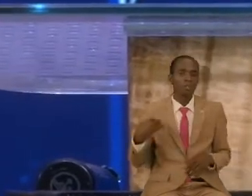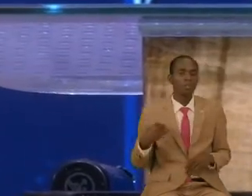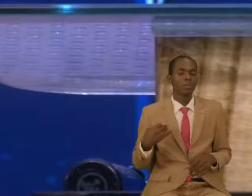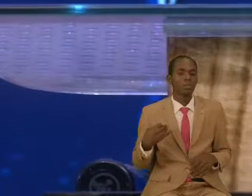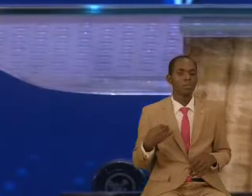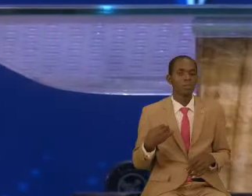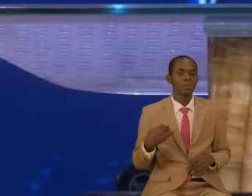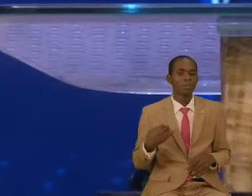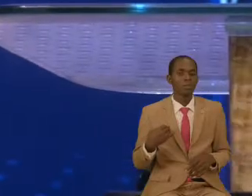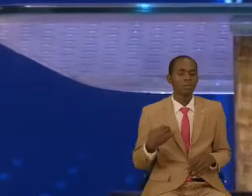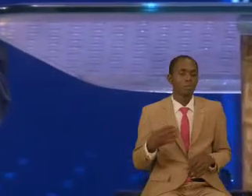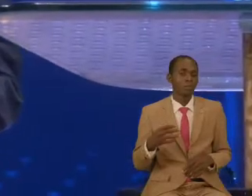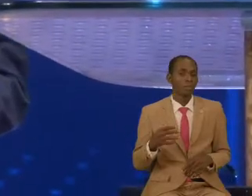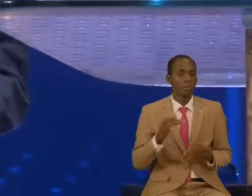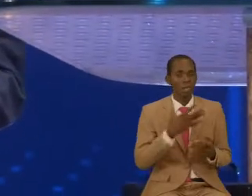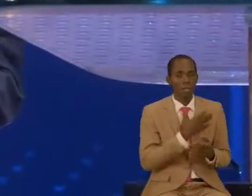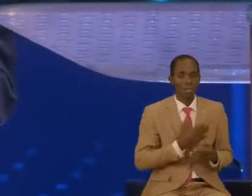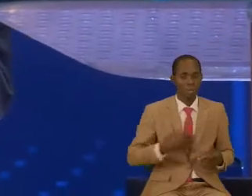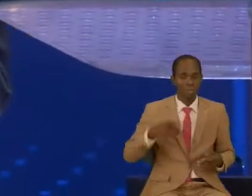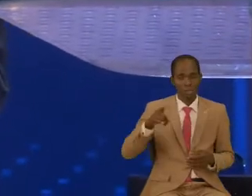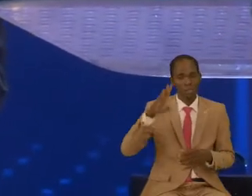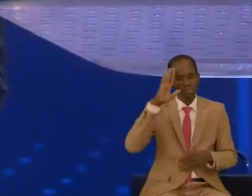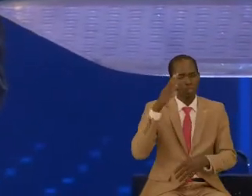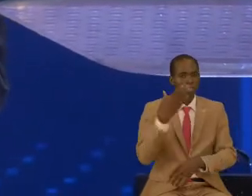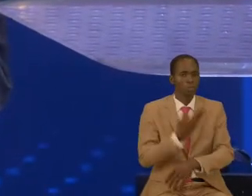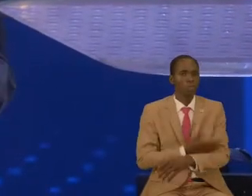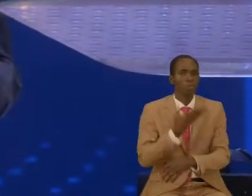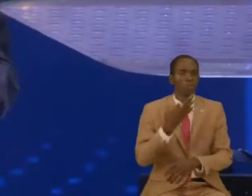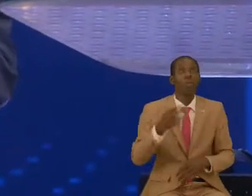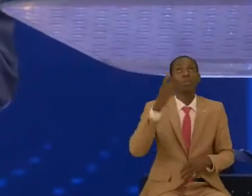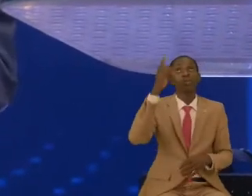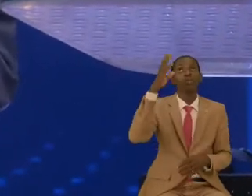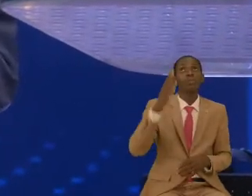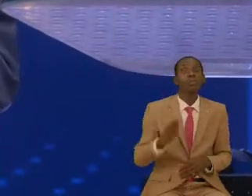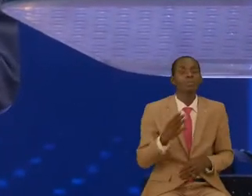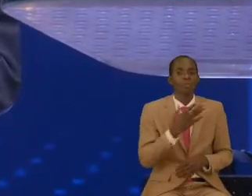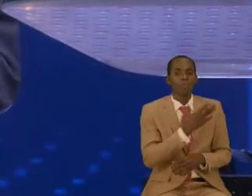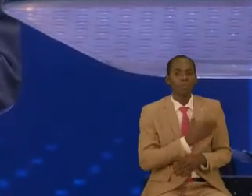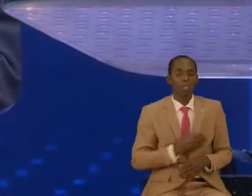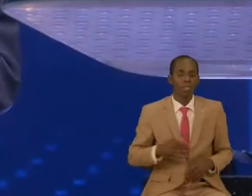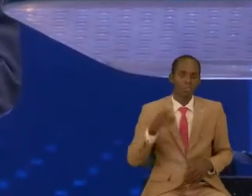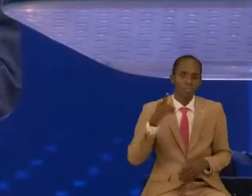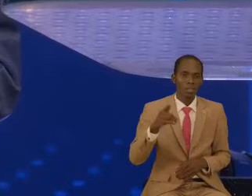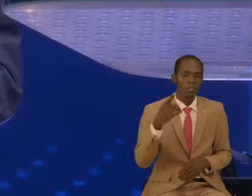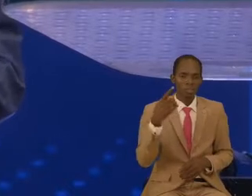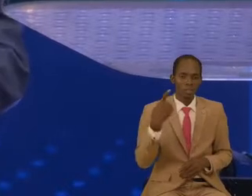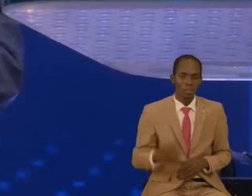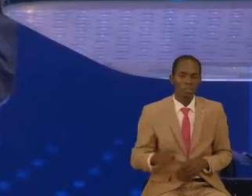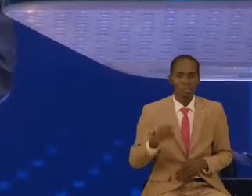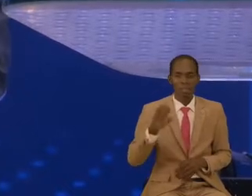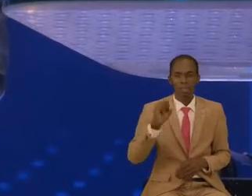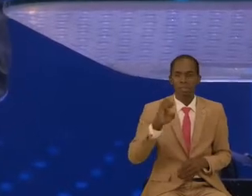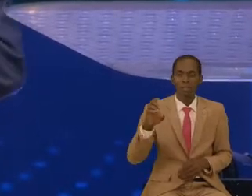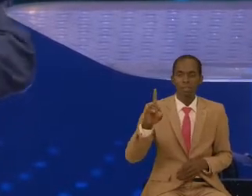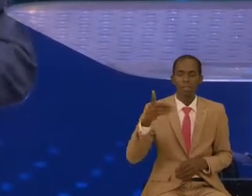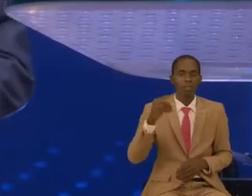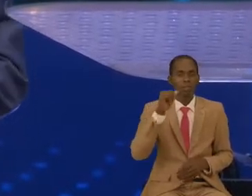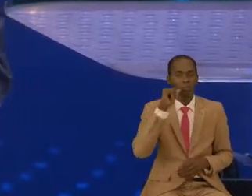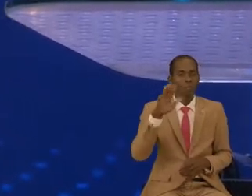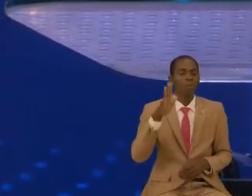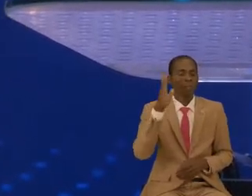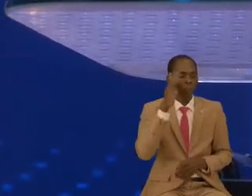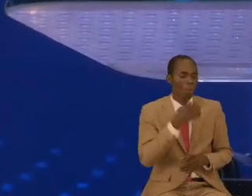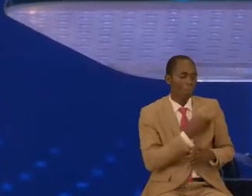the seed, and he, the son of God, and he, the seed of the woman, will bruise his